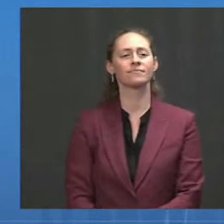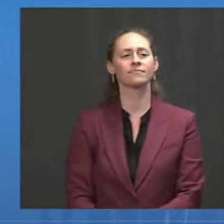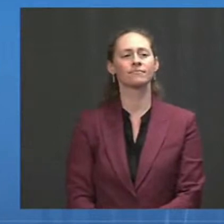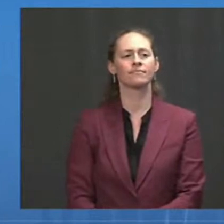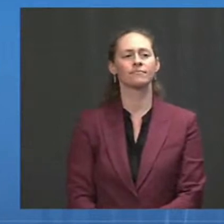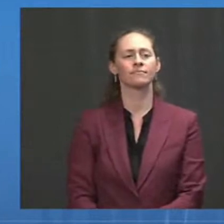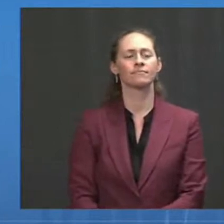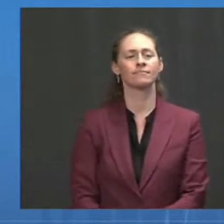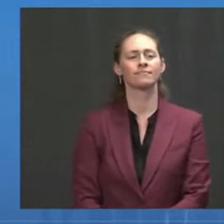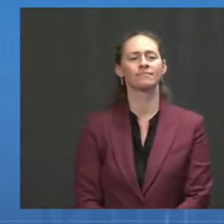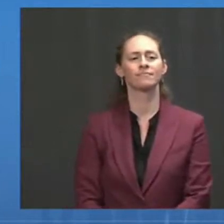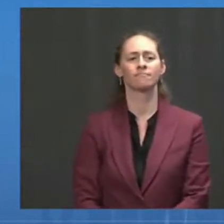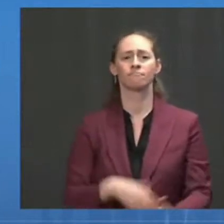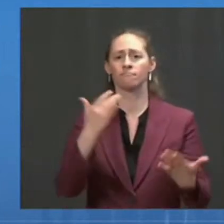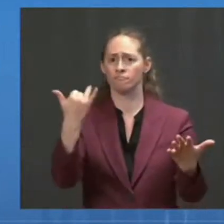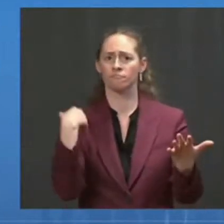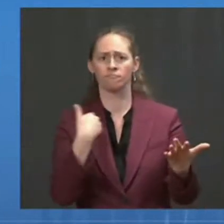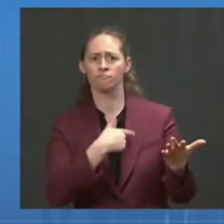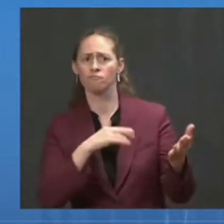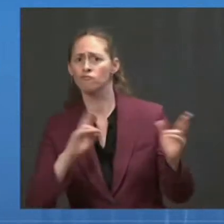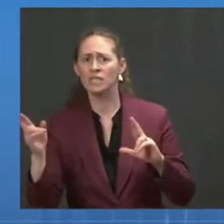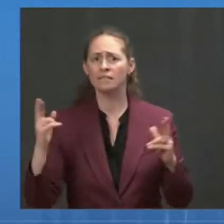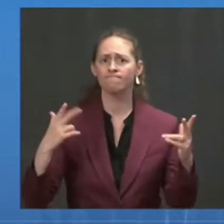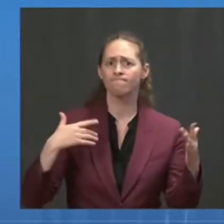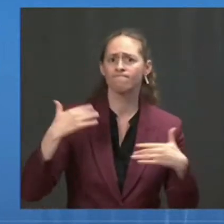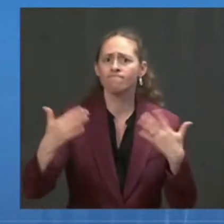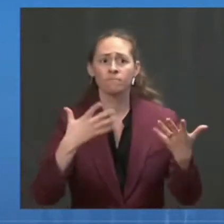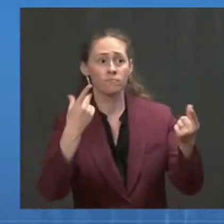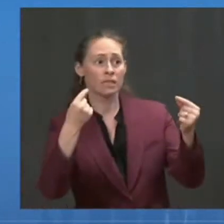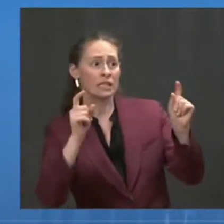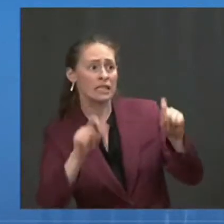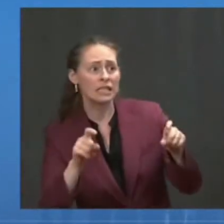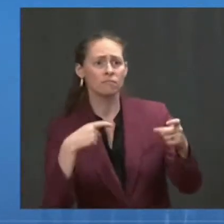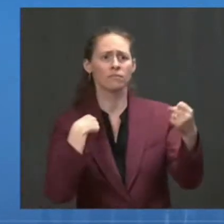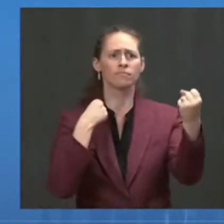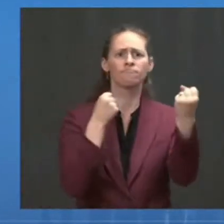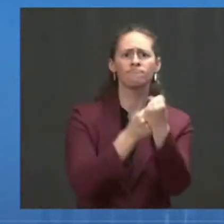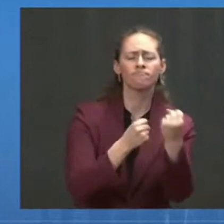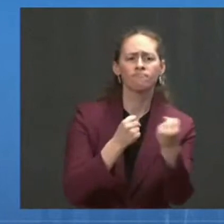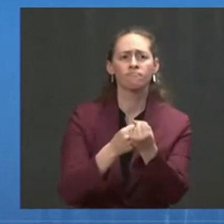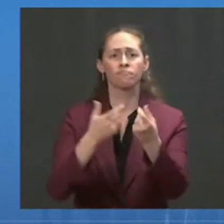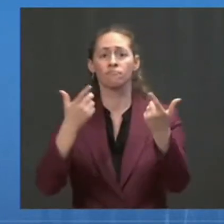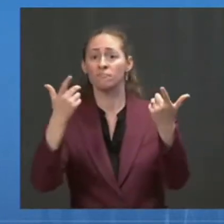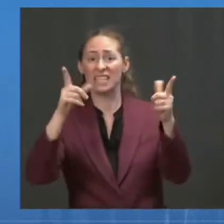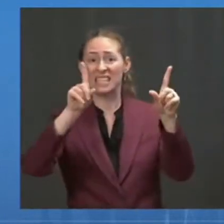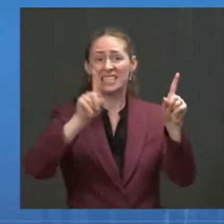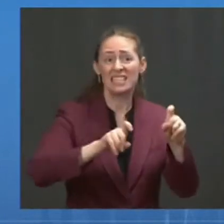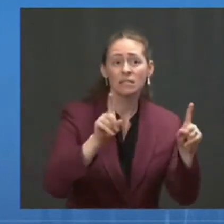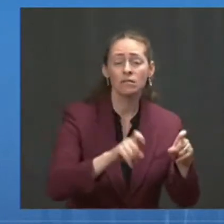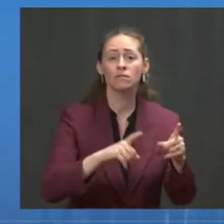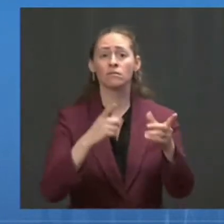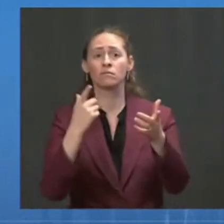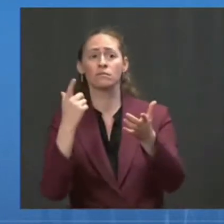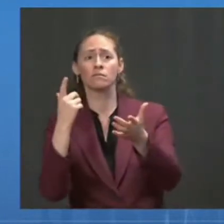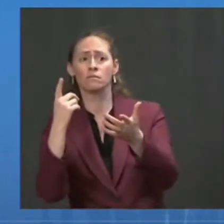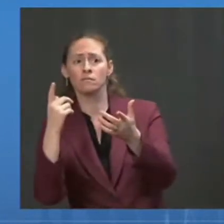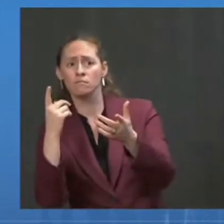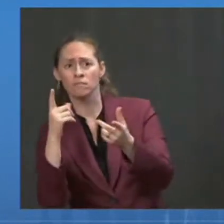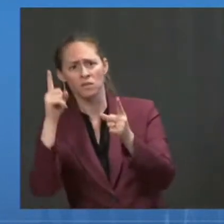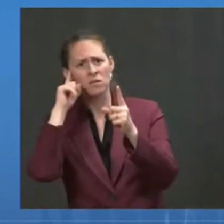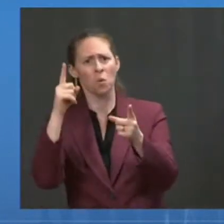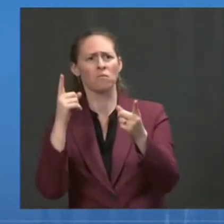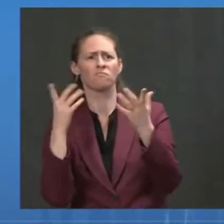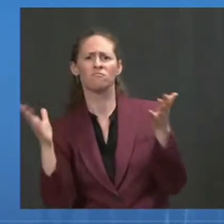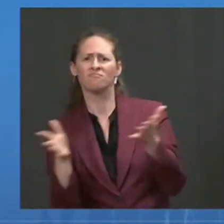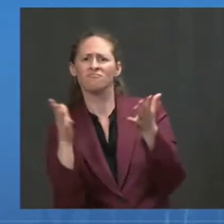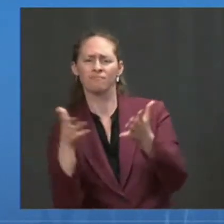and jurisdictions across the country to get more people connected to testing, to treatment, and absolutely to vaccination. So thank you so much. And